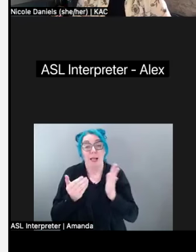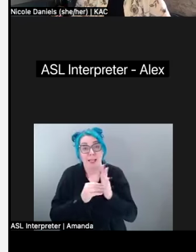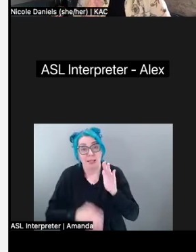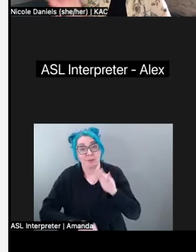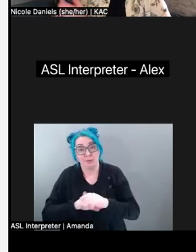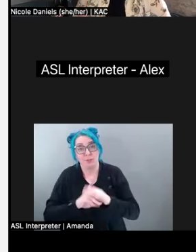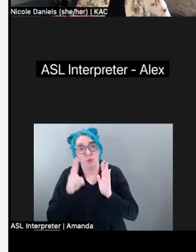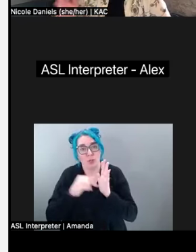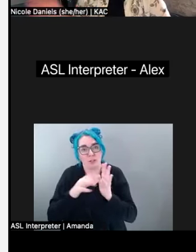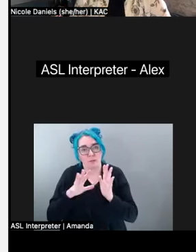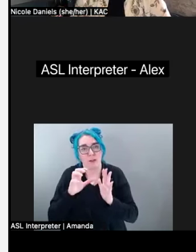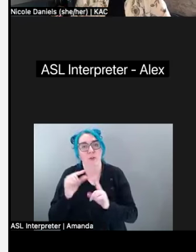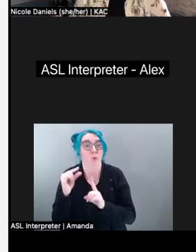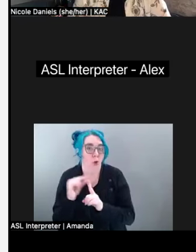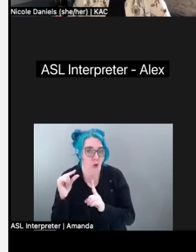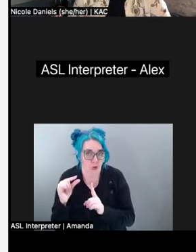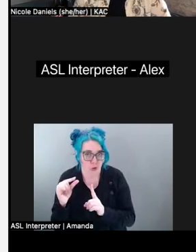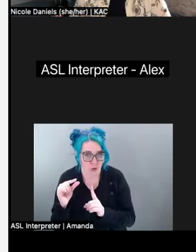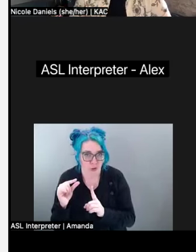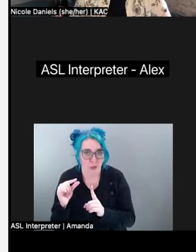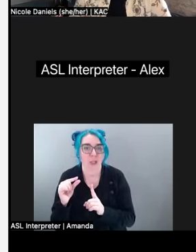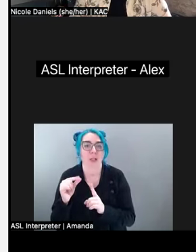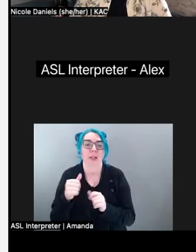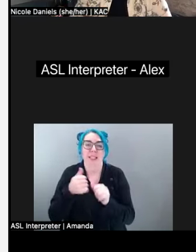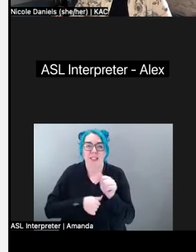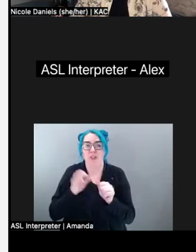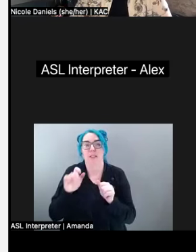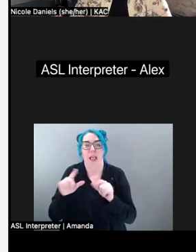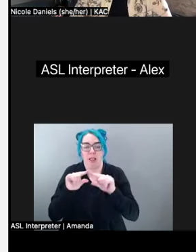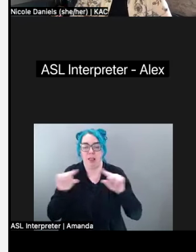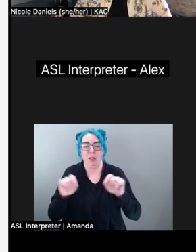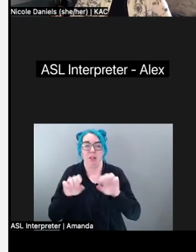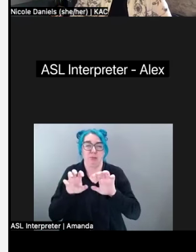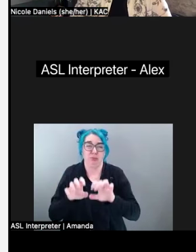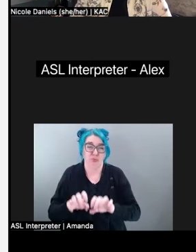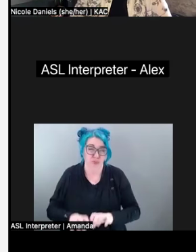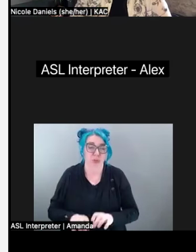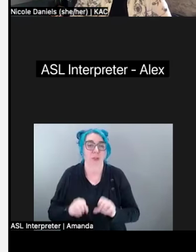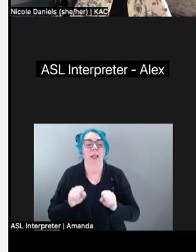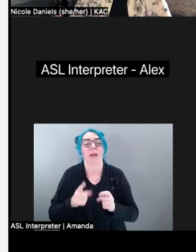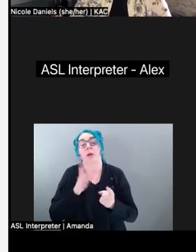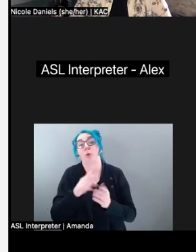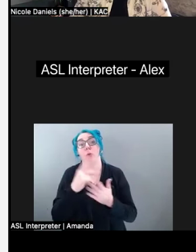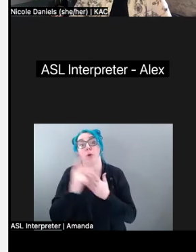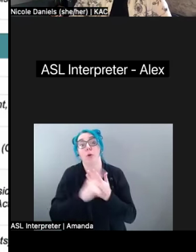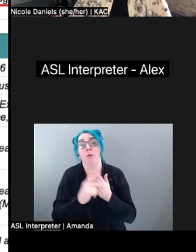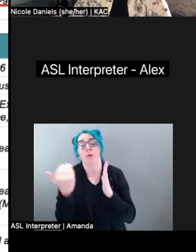cell. It's a fair bit. You probably won't need more than that. And just list your programs in chronological order.